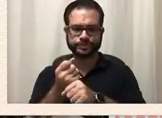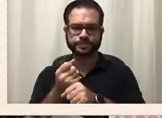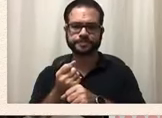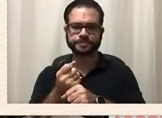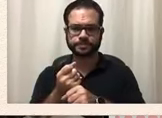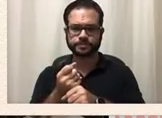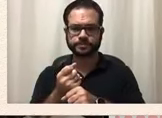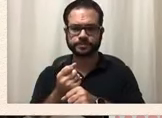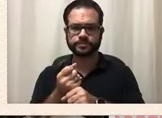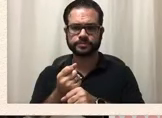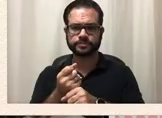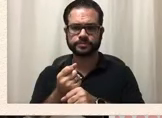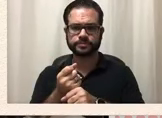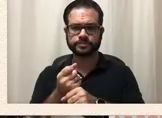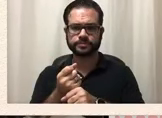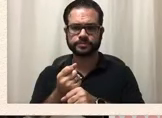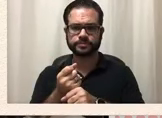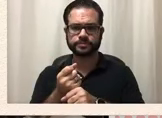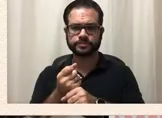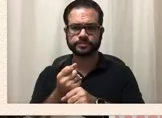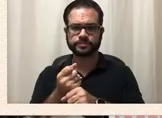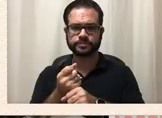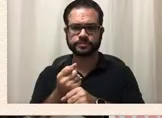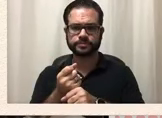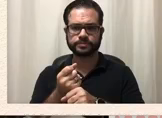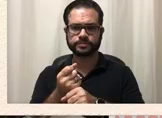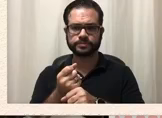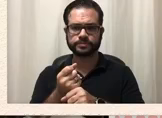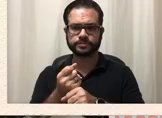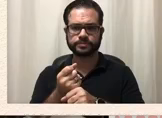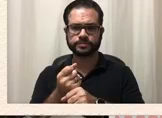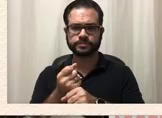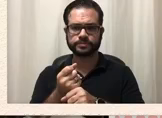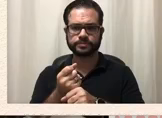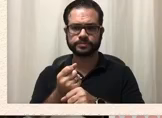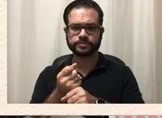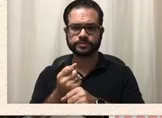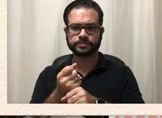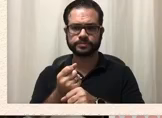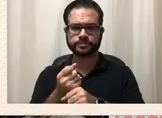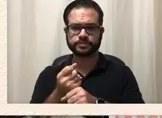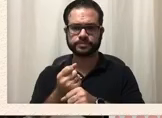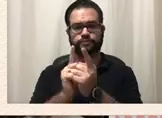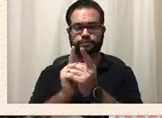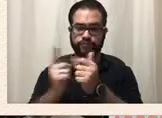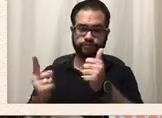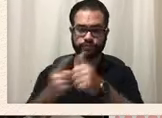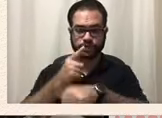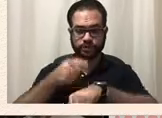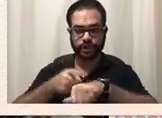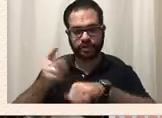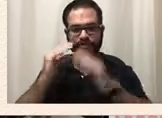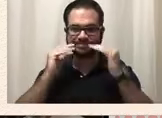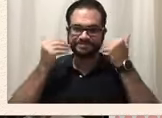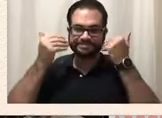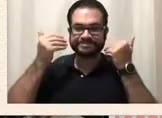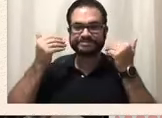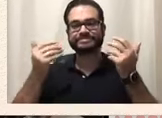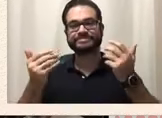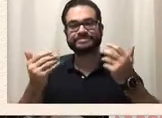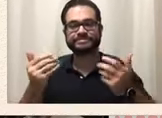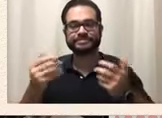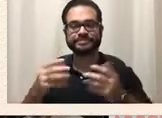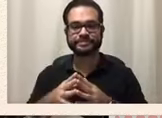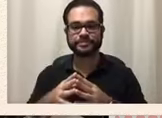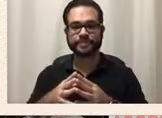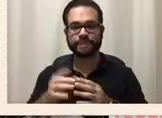our church. And when I first met him, you know, he had a smile on his face, and we